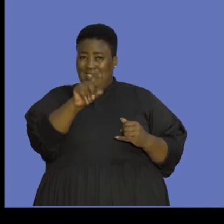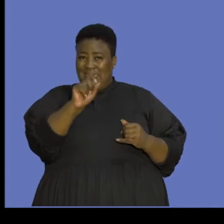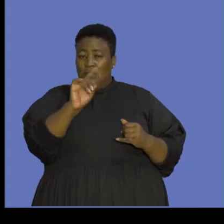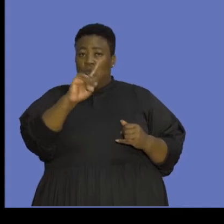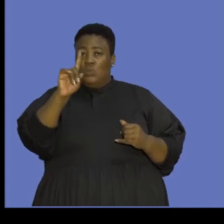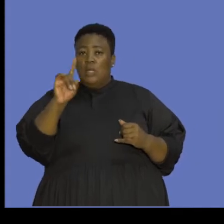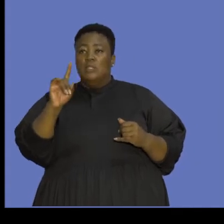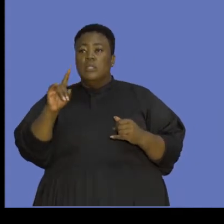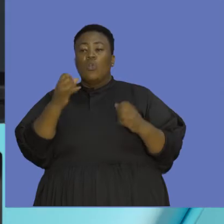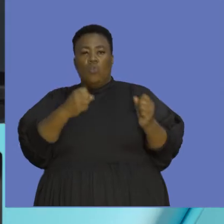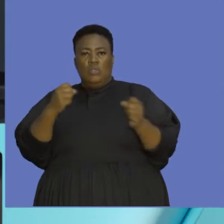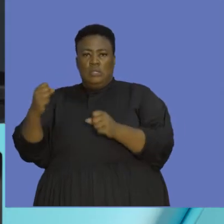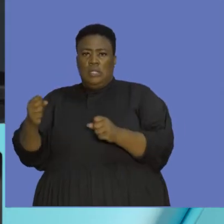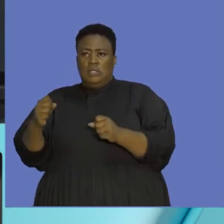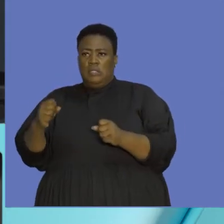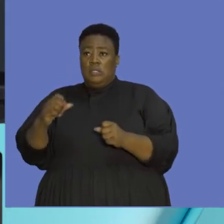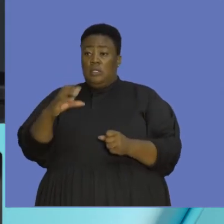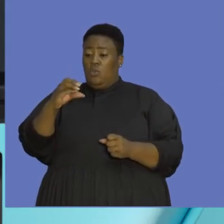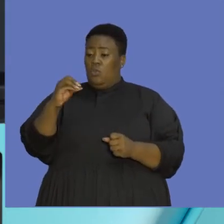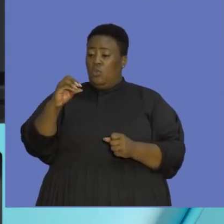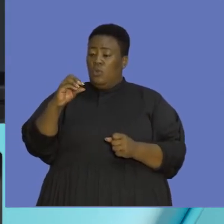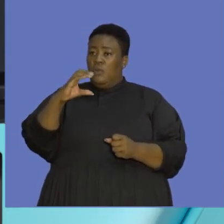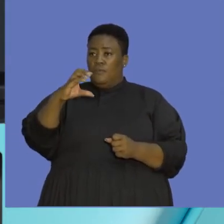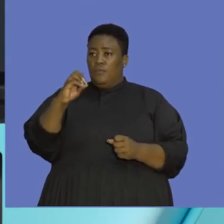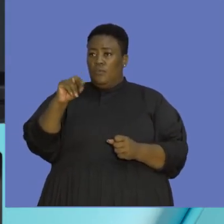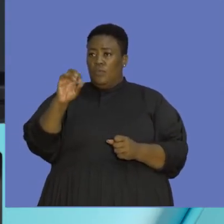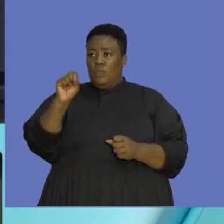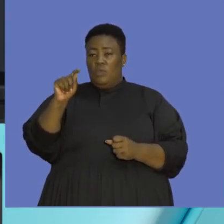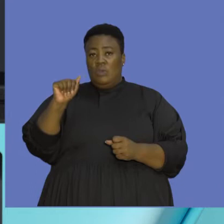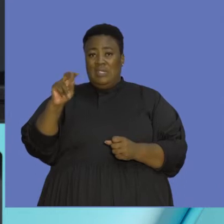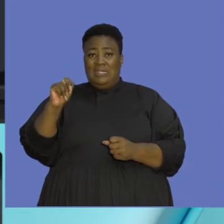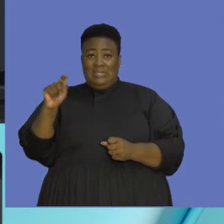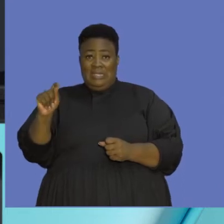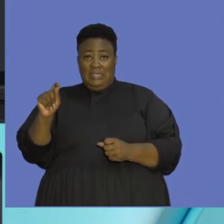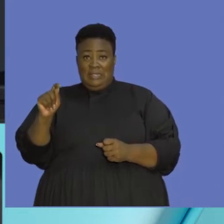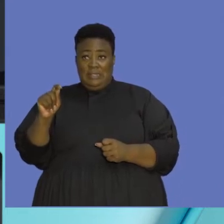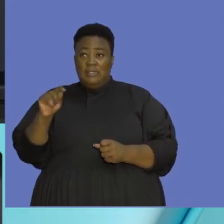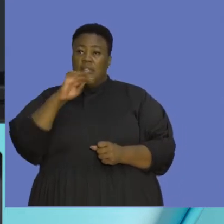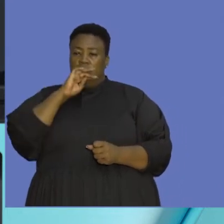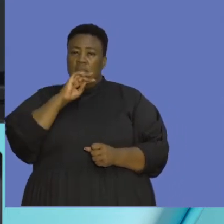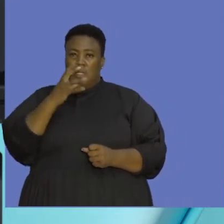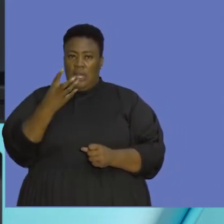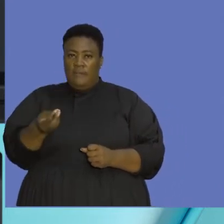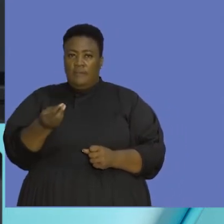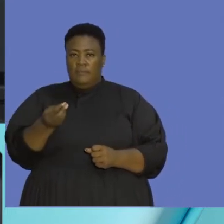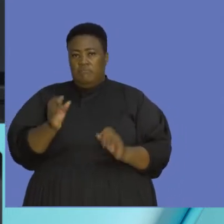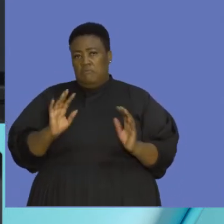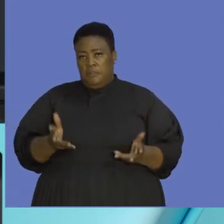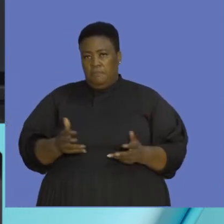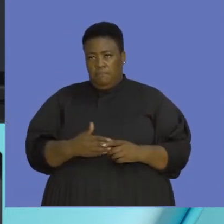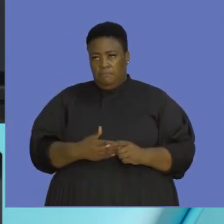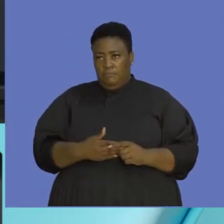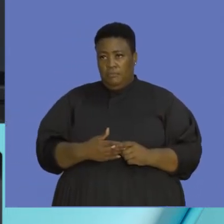constant. That constant has meaning. We'll look at that a little bit later. It's just